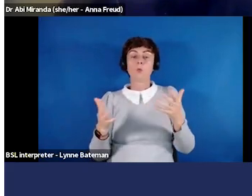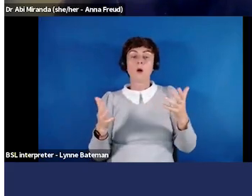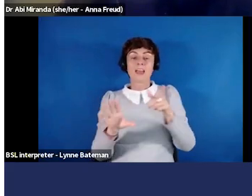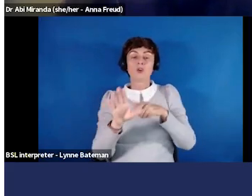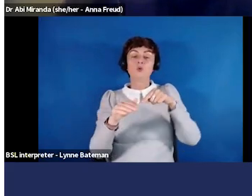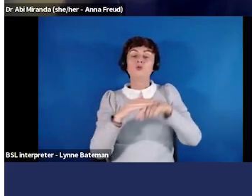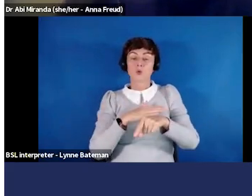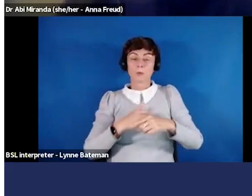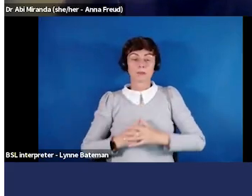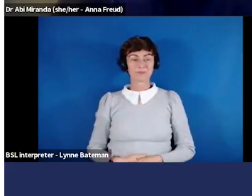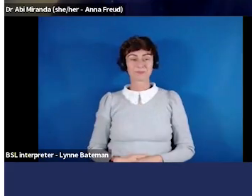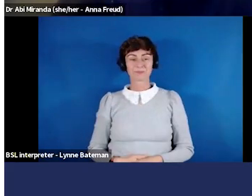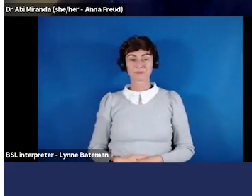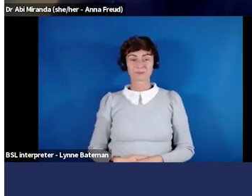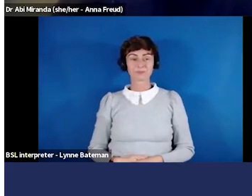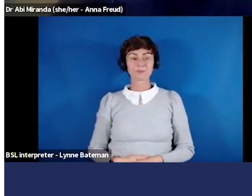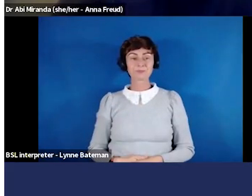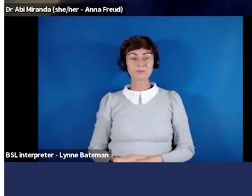live this afternoon.